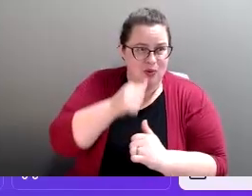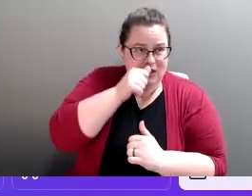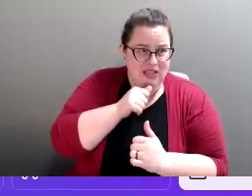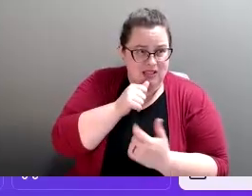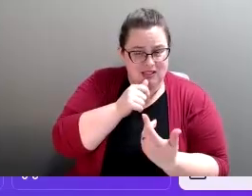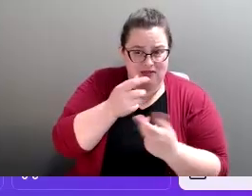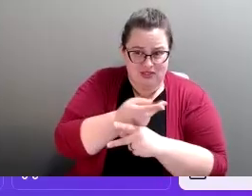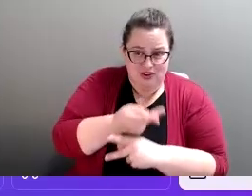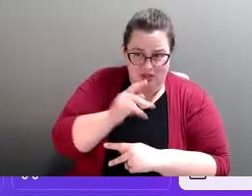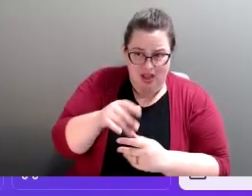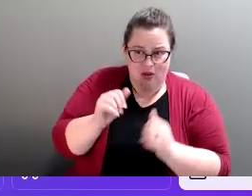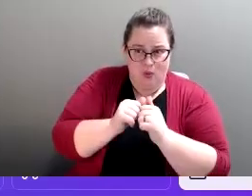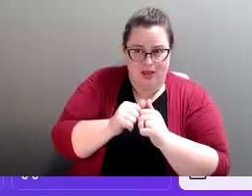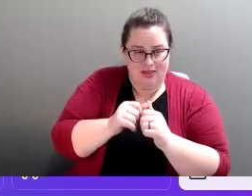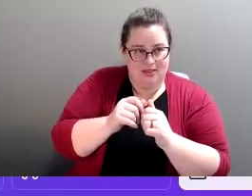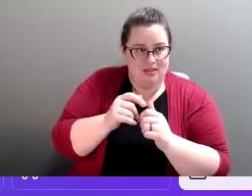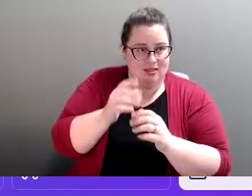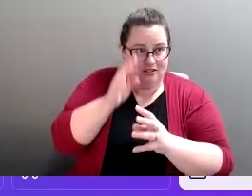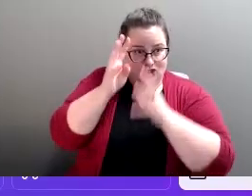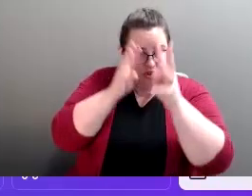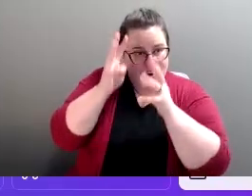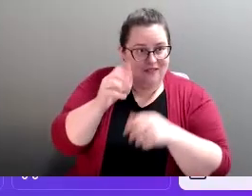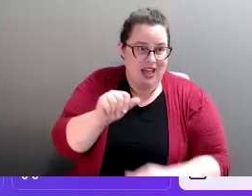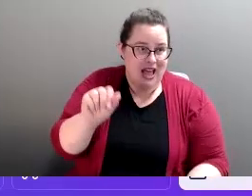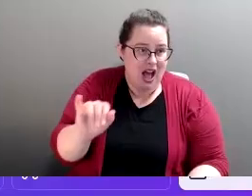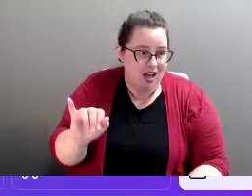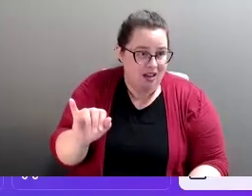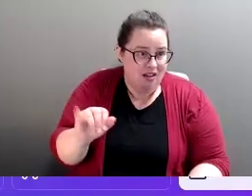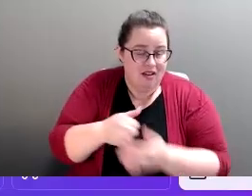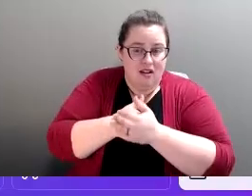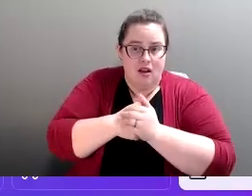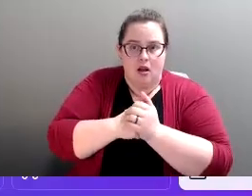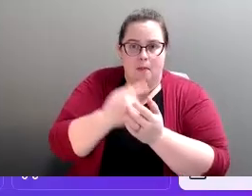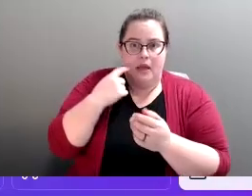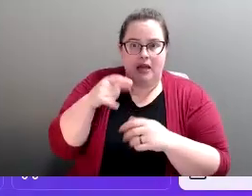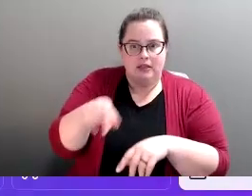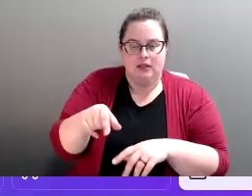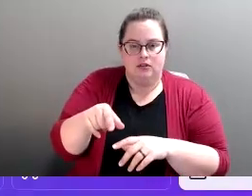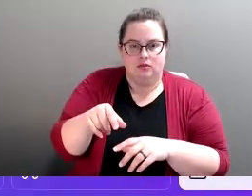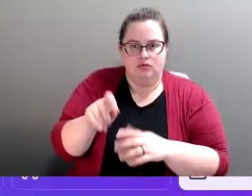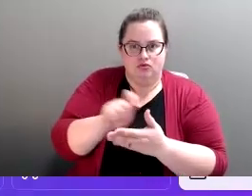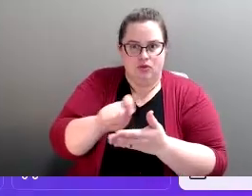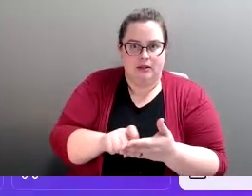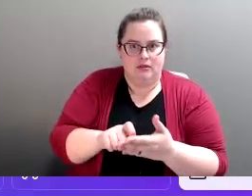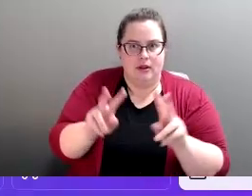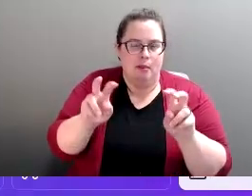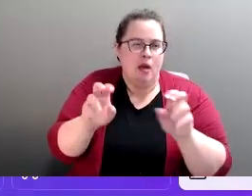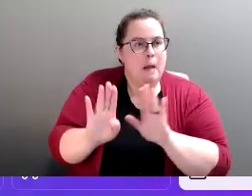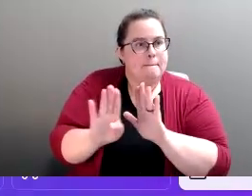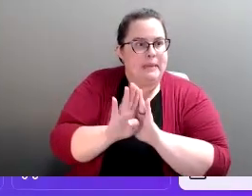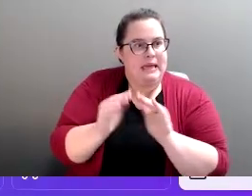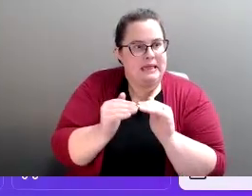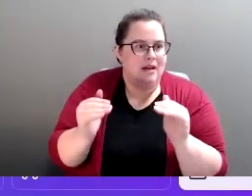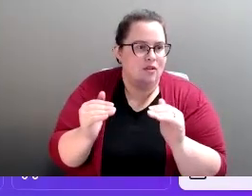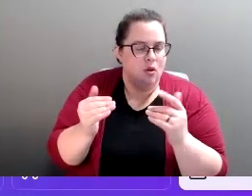and age of Gen AI? Because it does, it writes a B-level paper, right? So how do